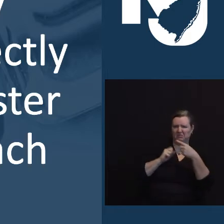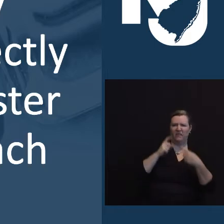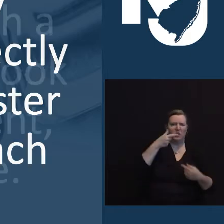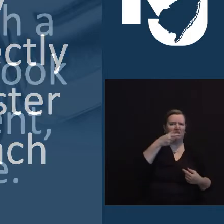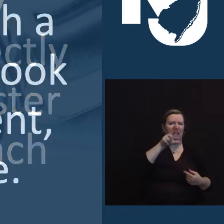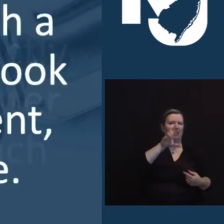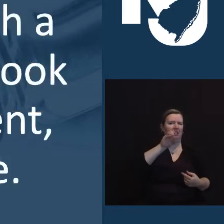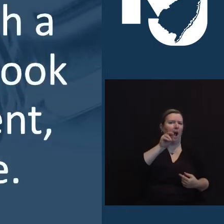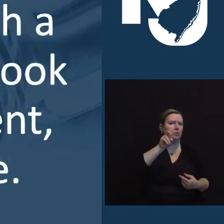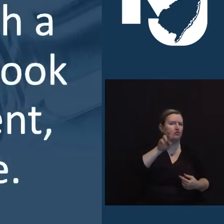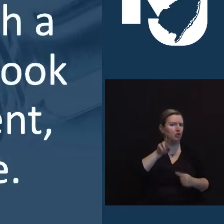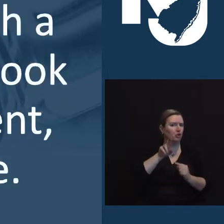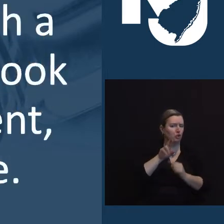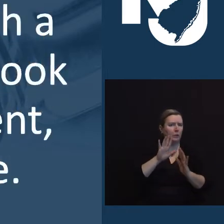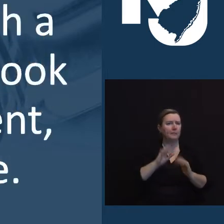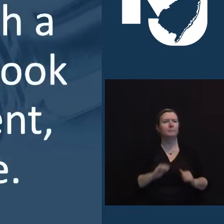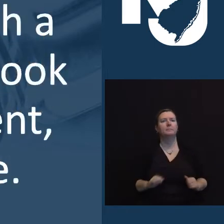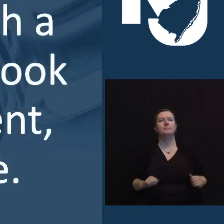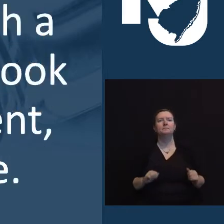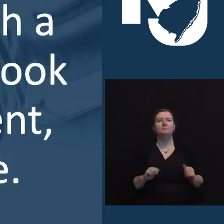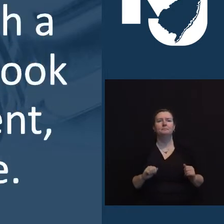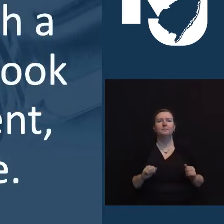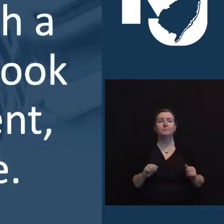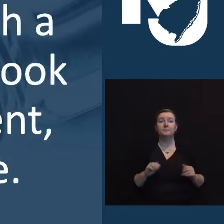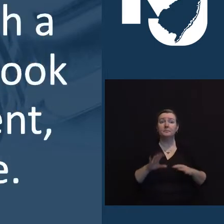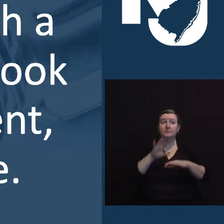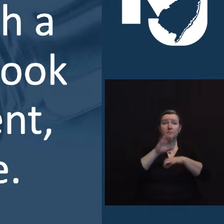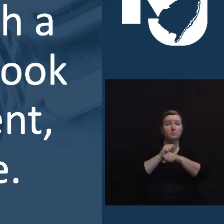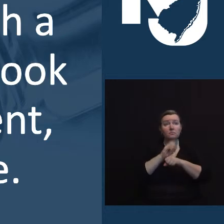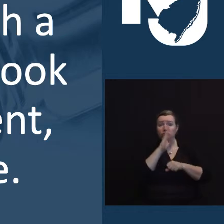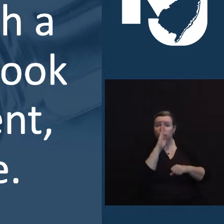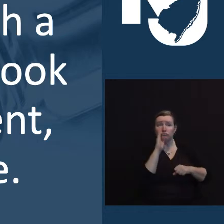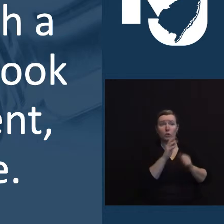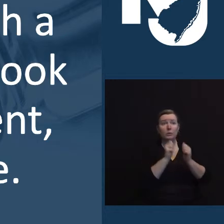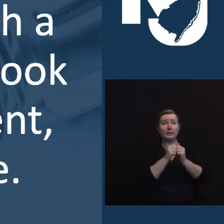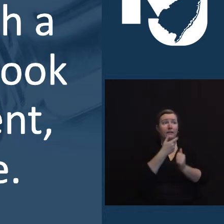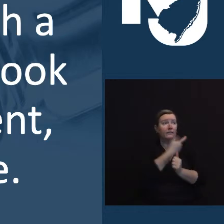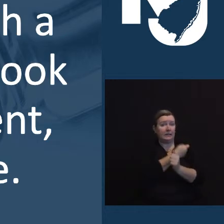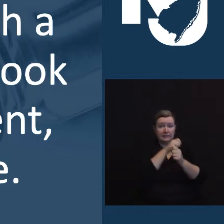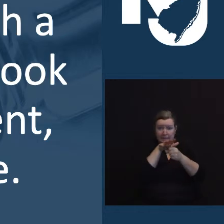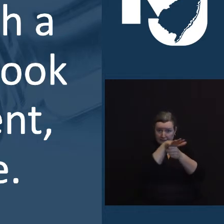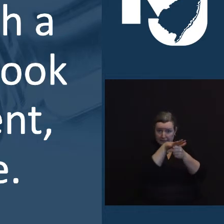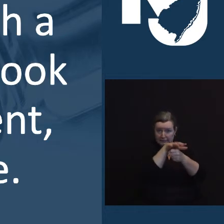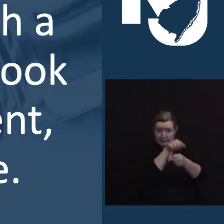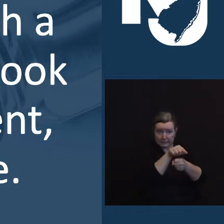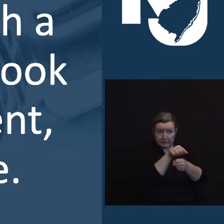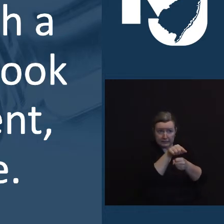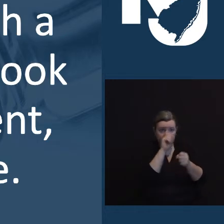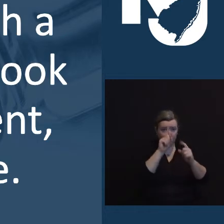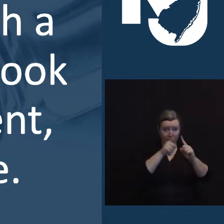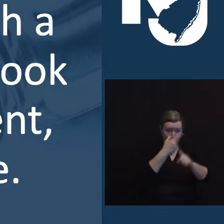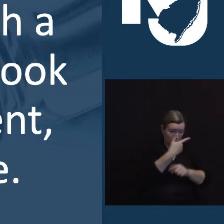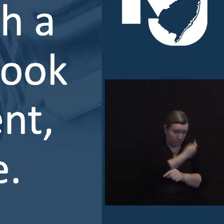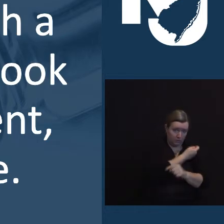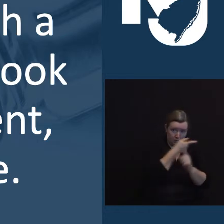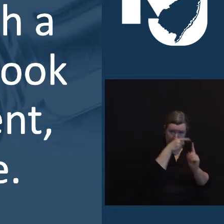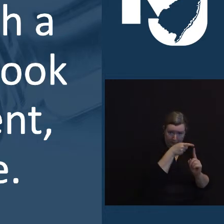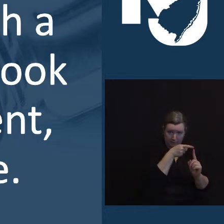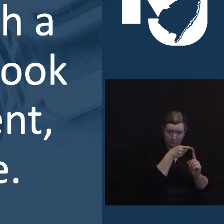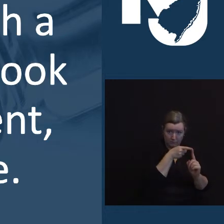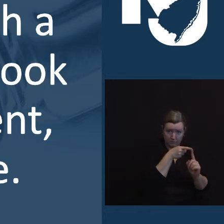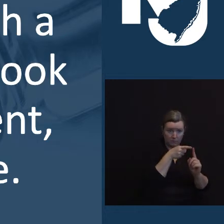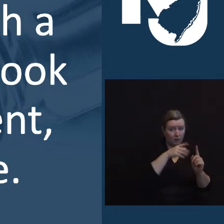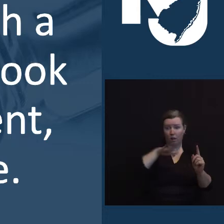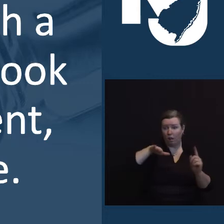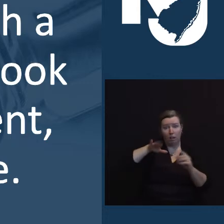you booked directly with a vaccine site for your first dose and did not book your second dose appointment at the time of your first shot, which